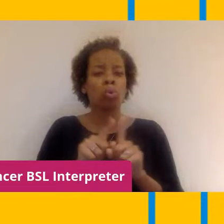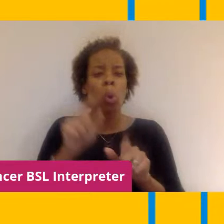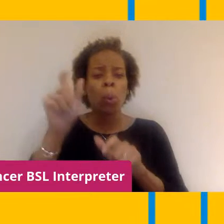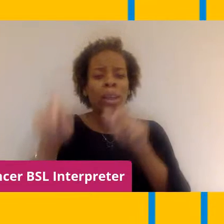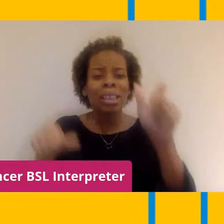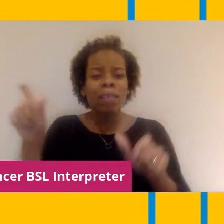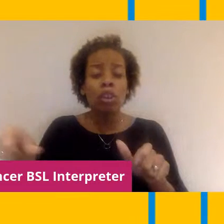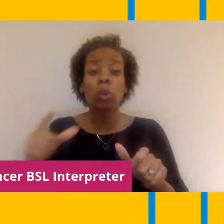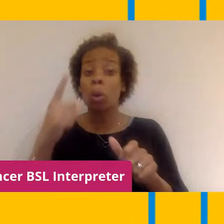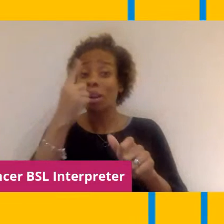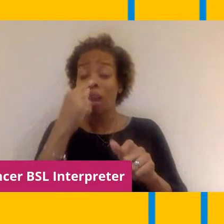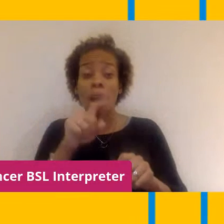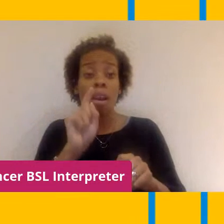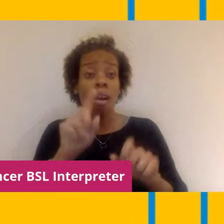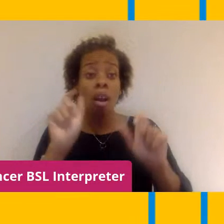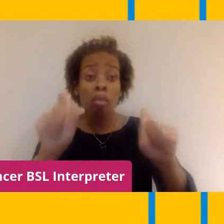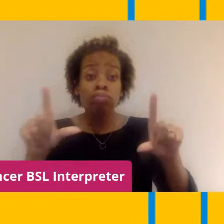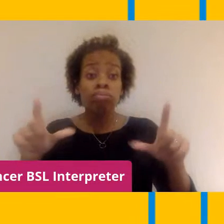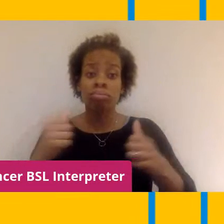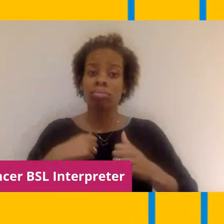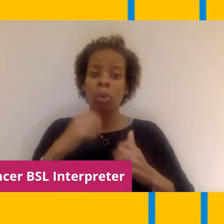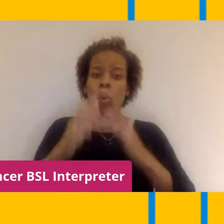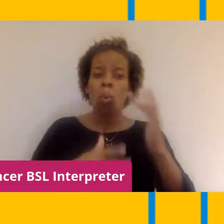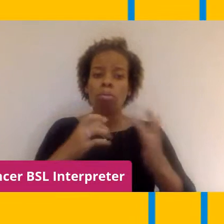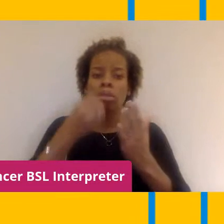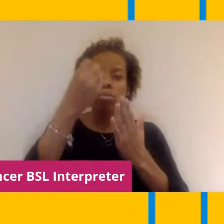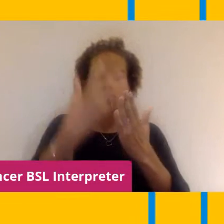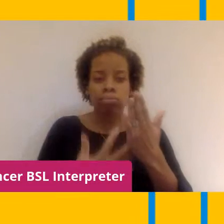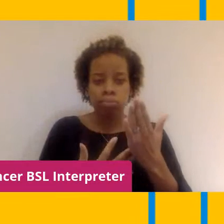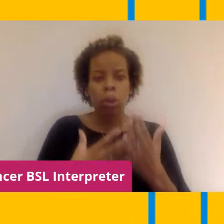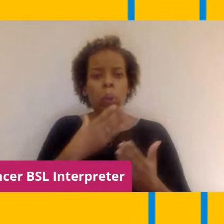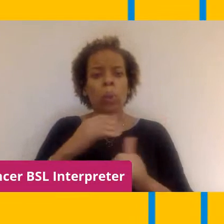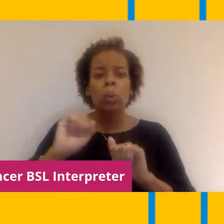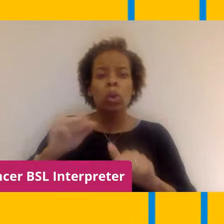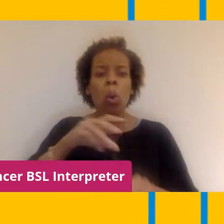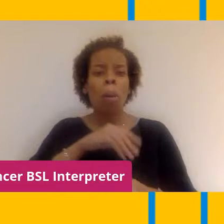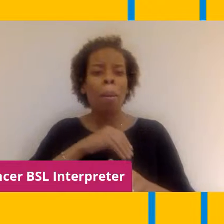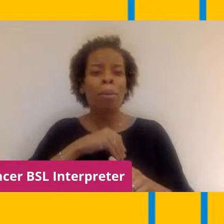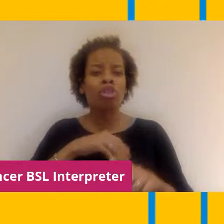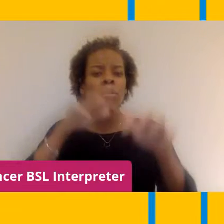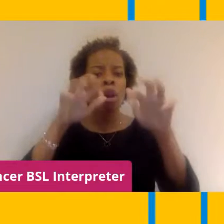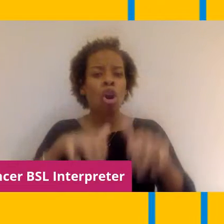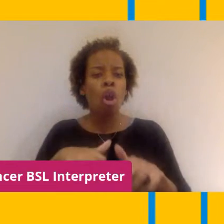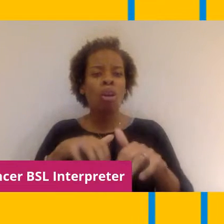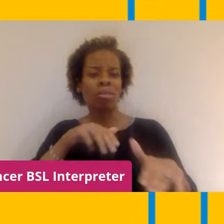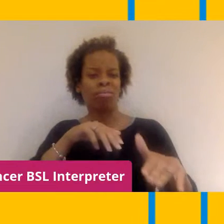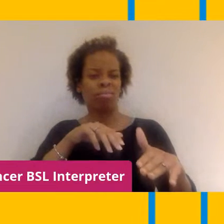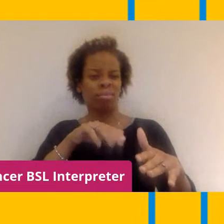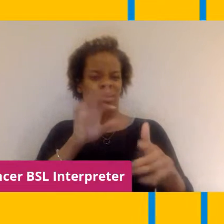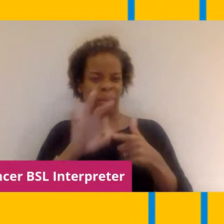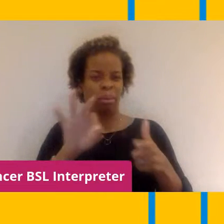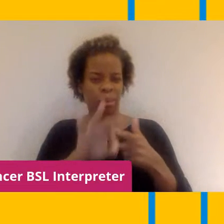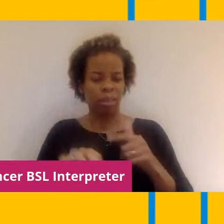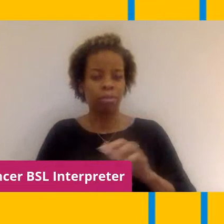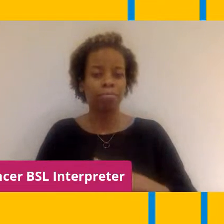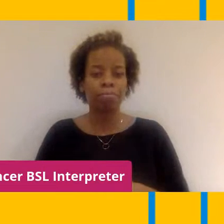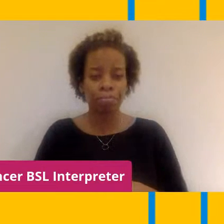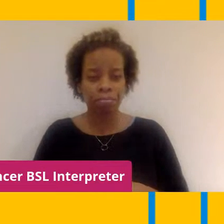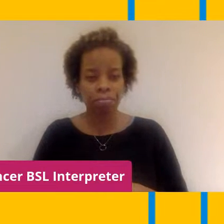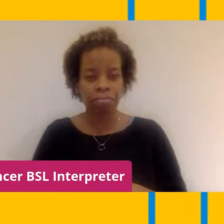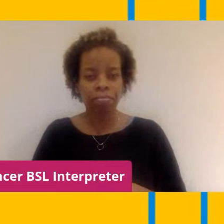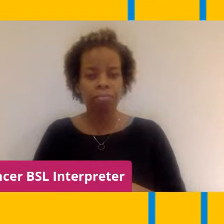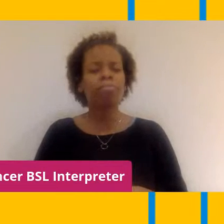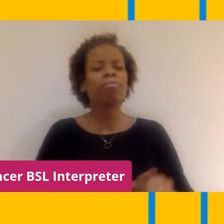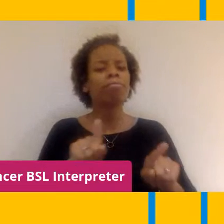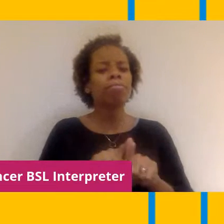the website as well using their membership login. And we have these template letters to protect individual staff who want to